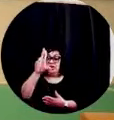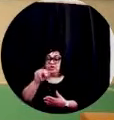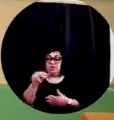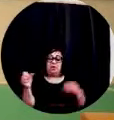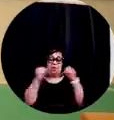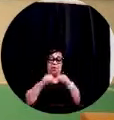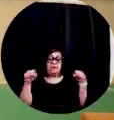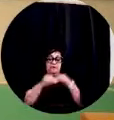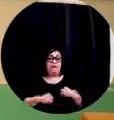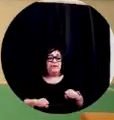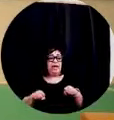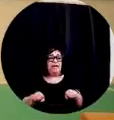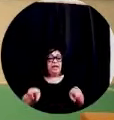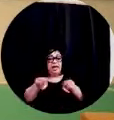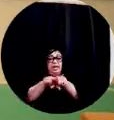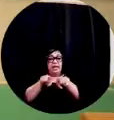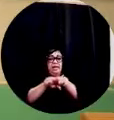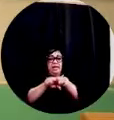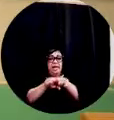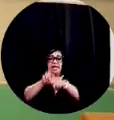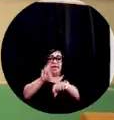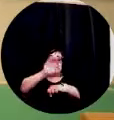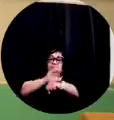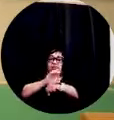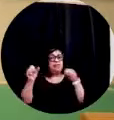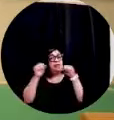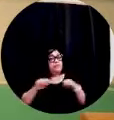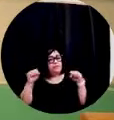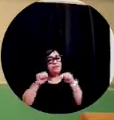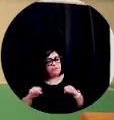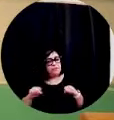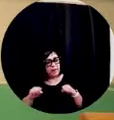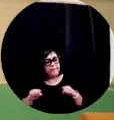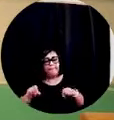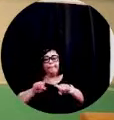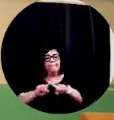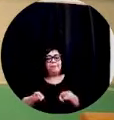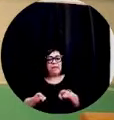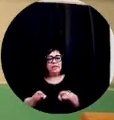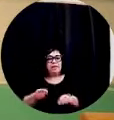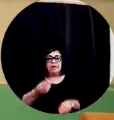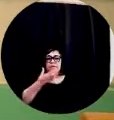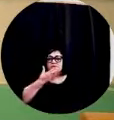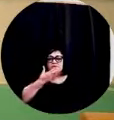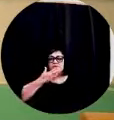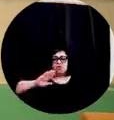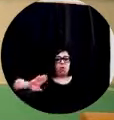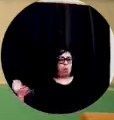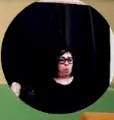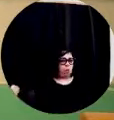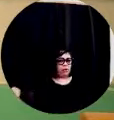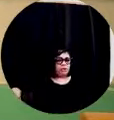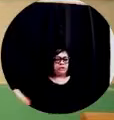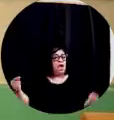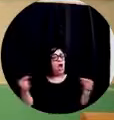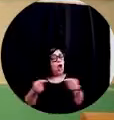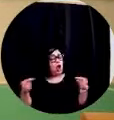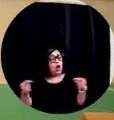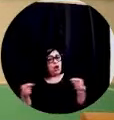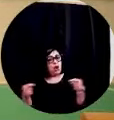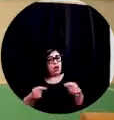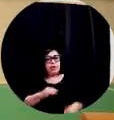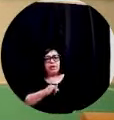But the worst hurts are hurts of the heart in the church. You know, it's all bad when praise